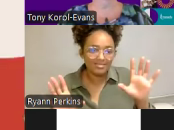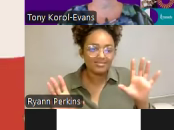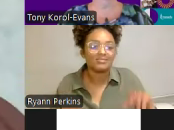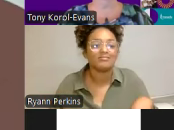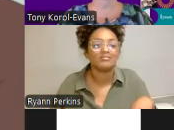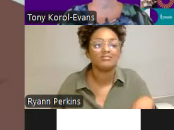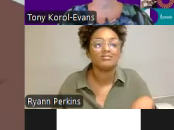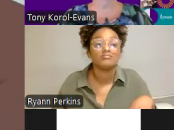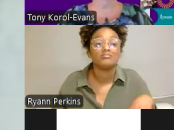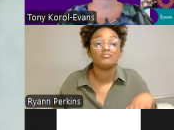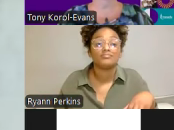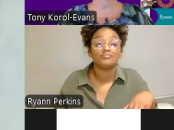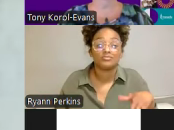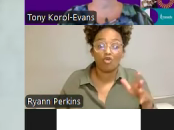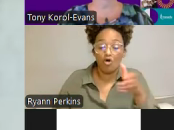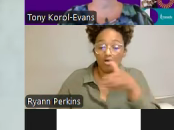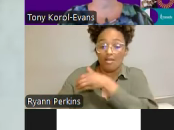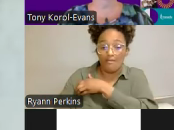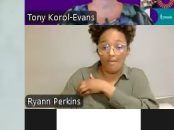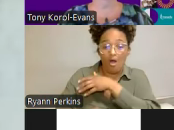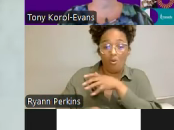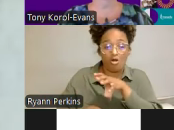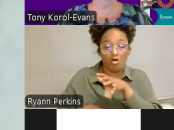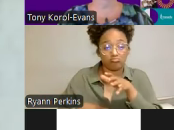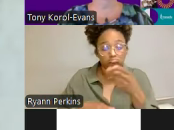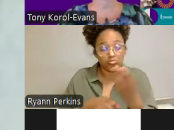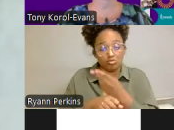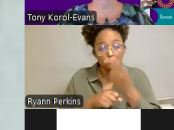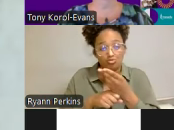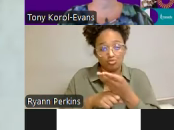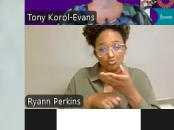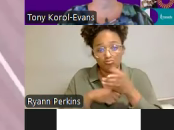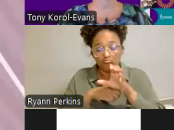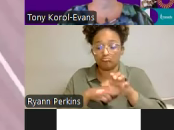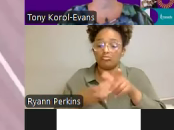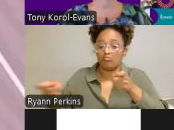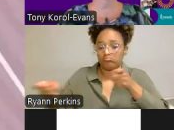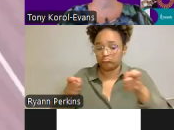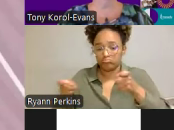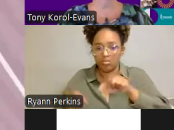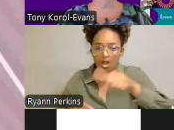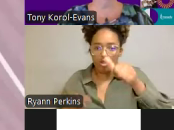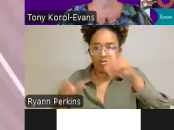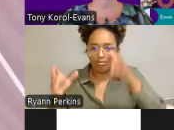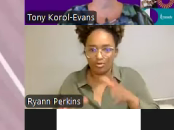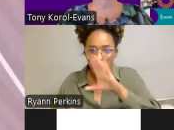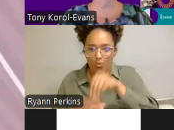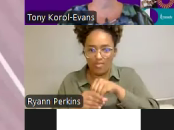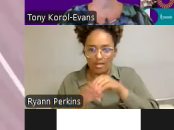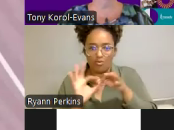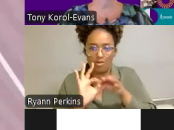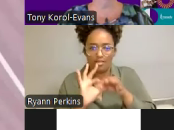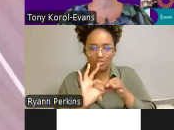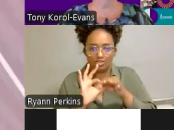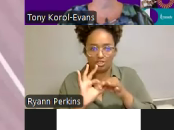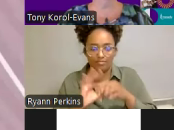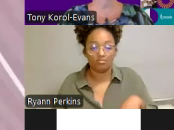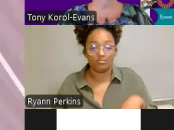maintain power and control over another partner in an intimate relationship. An intimate partner is a person's